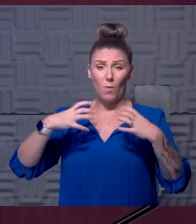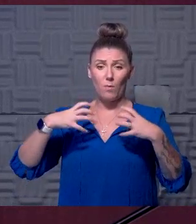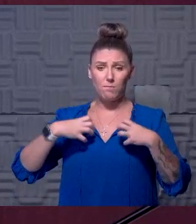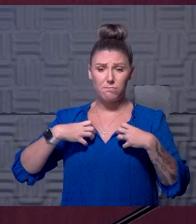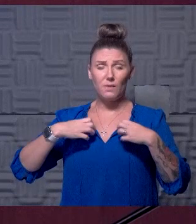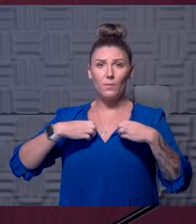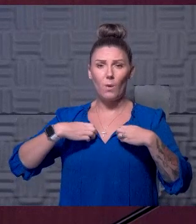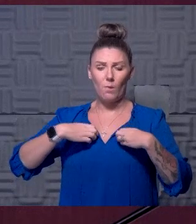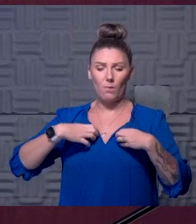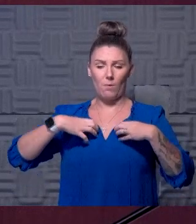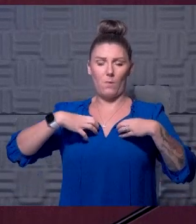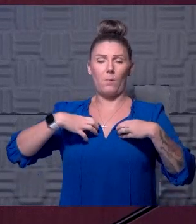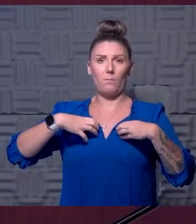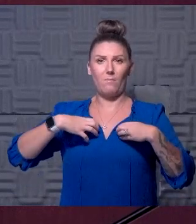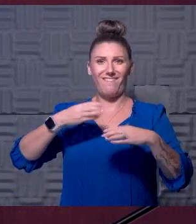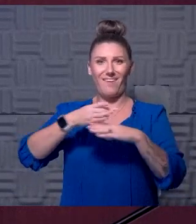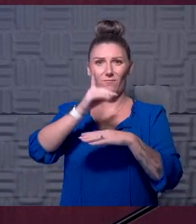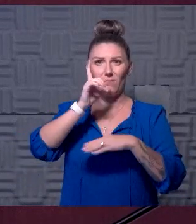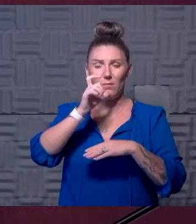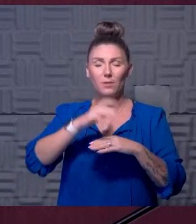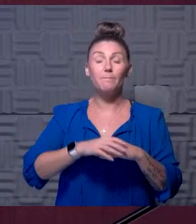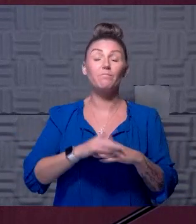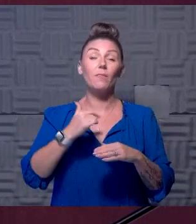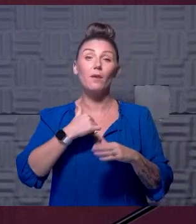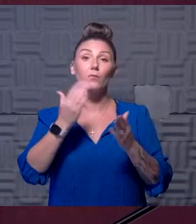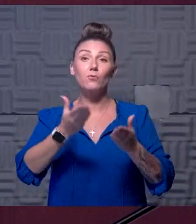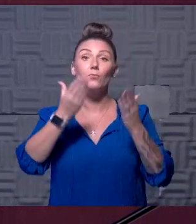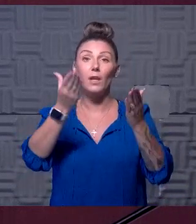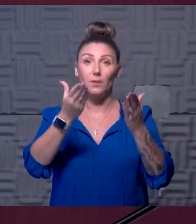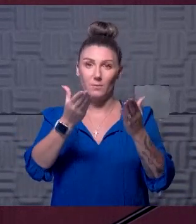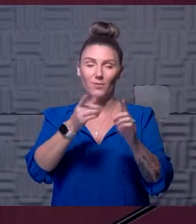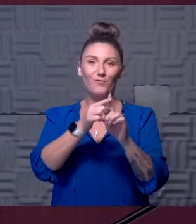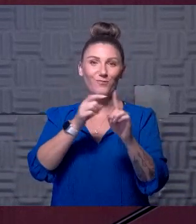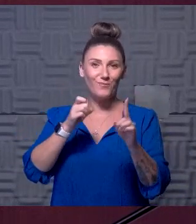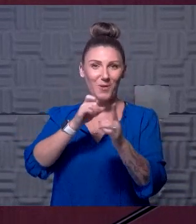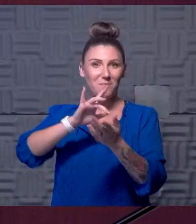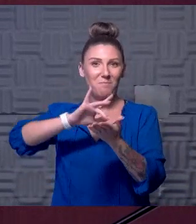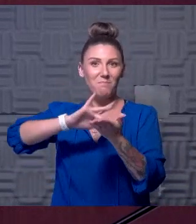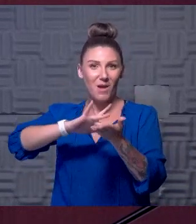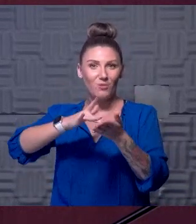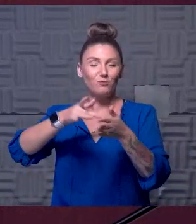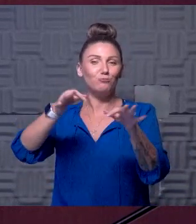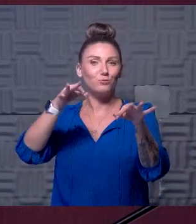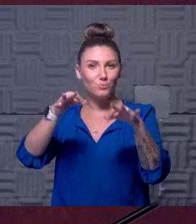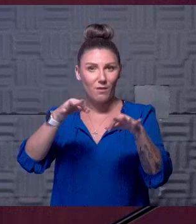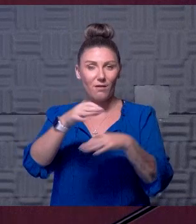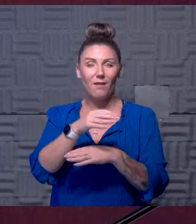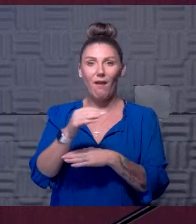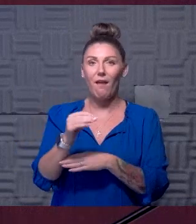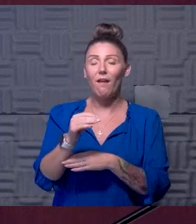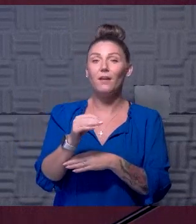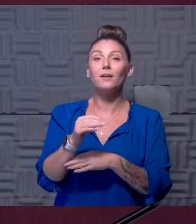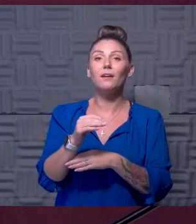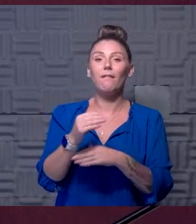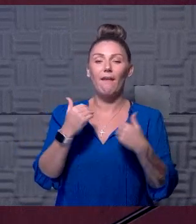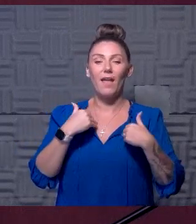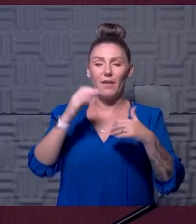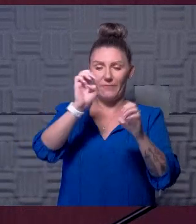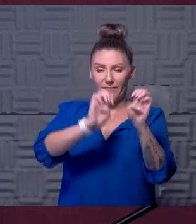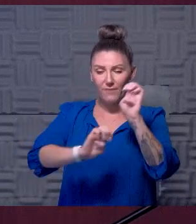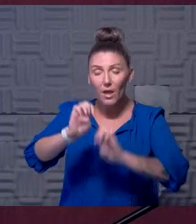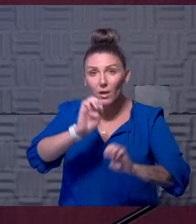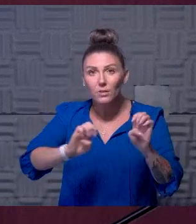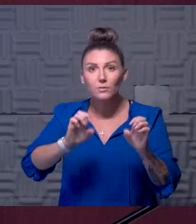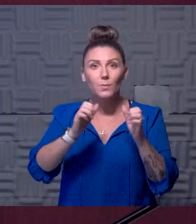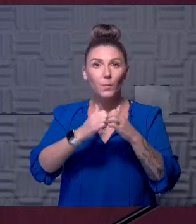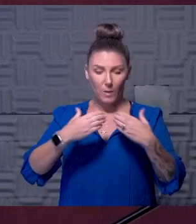with those symptoms. But I would recommend, of course, that it be under medical care and that there be evaluation, perhaps